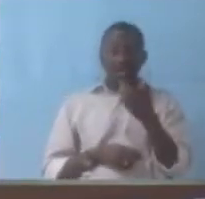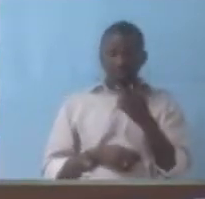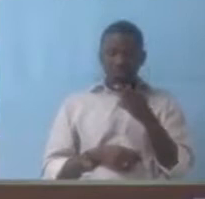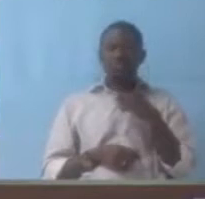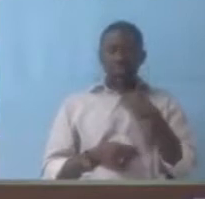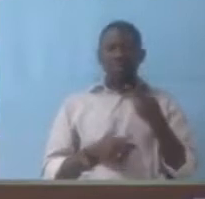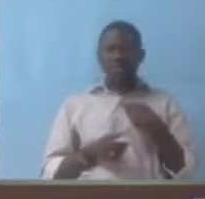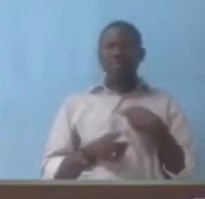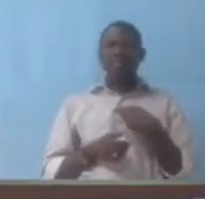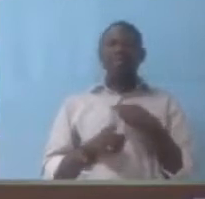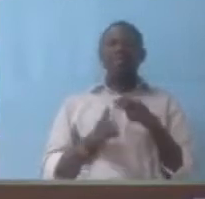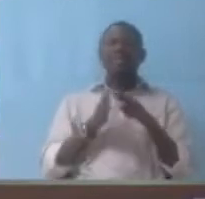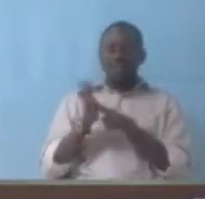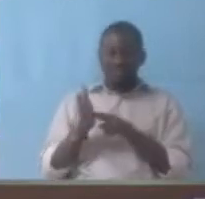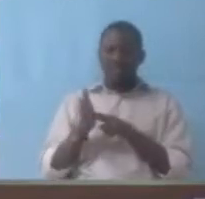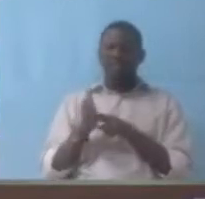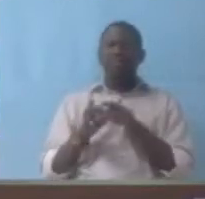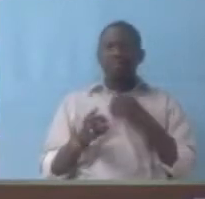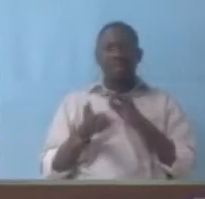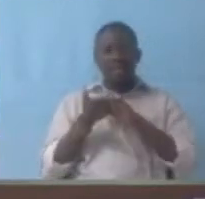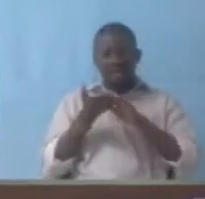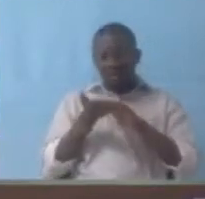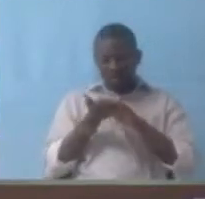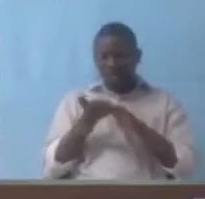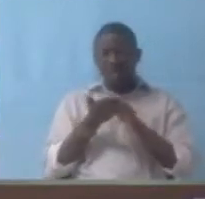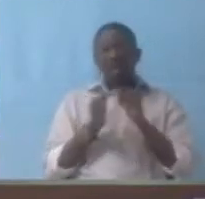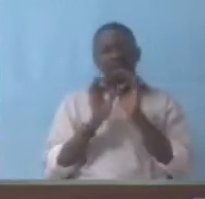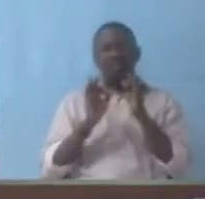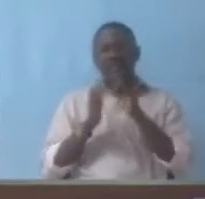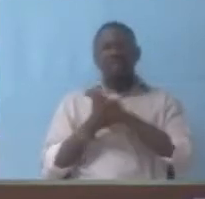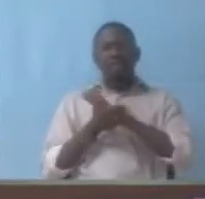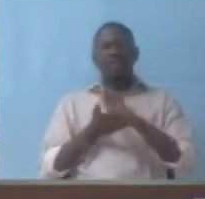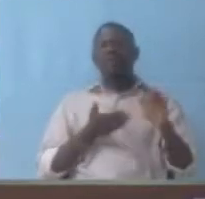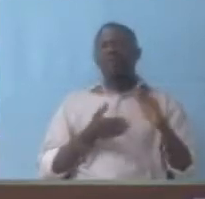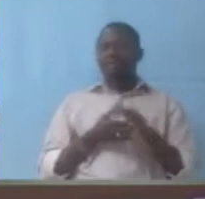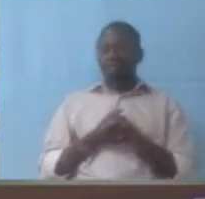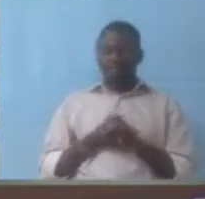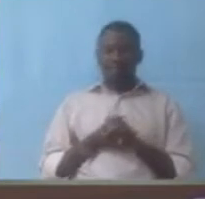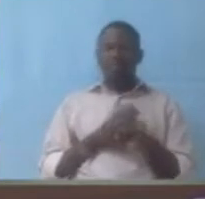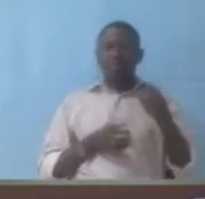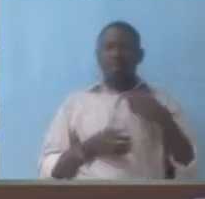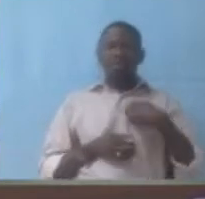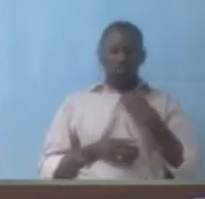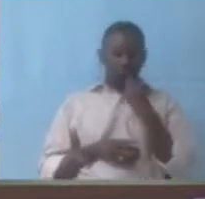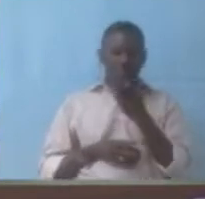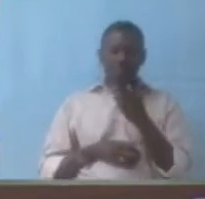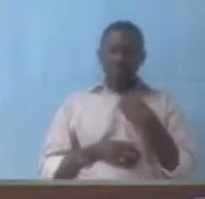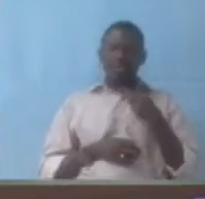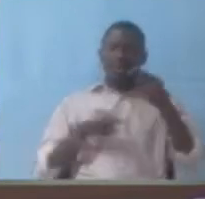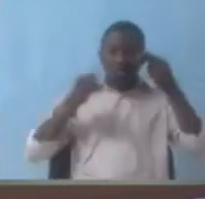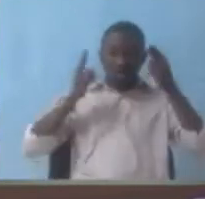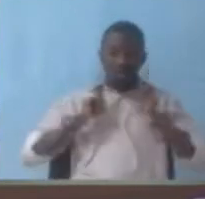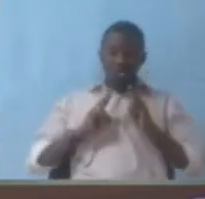nyininkaro e akoto kama nyininka fo linkira lulu sata e senya. What I was going to say was that by the Law Officers